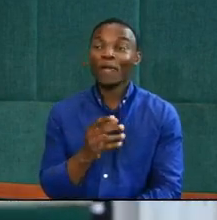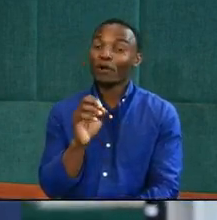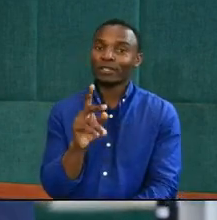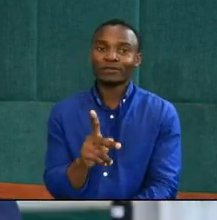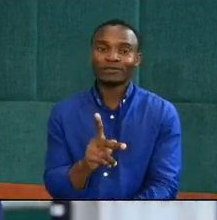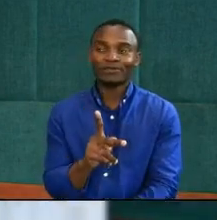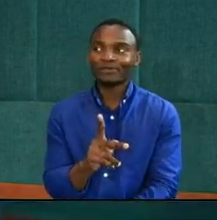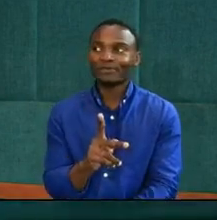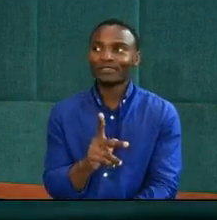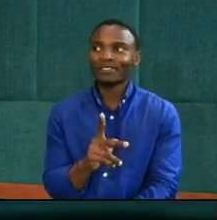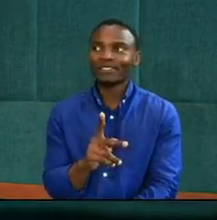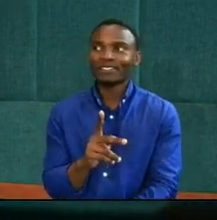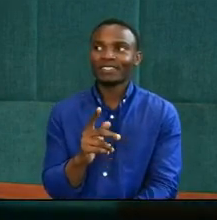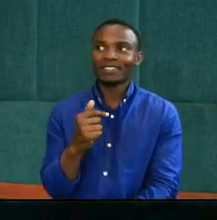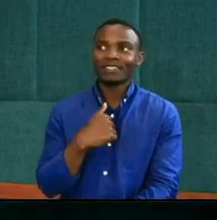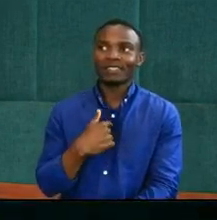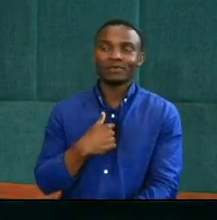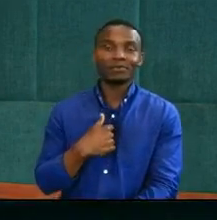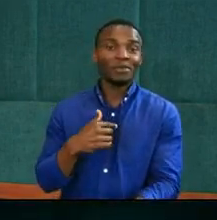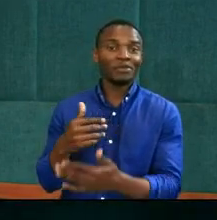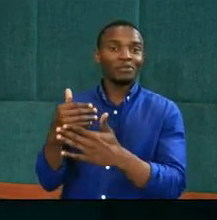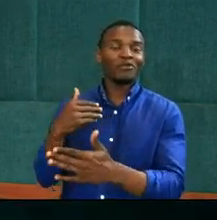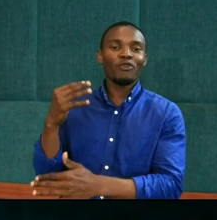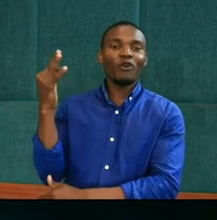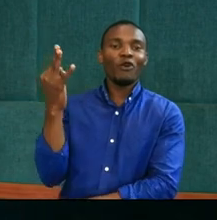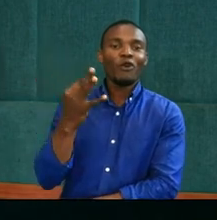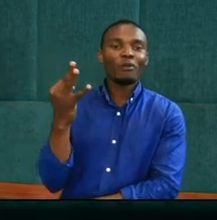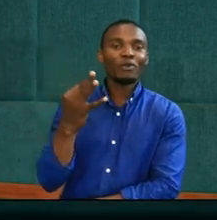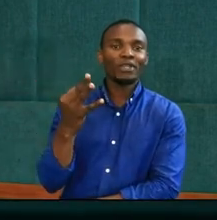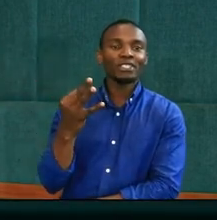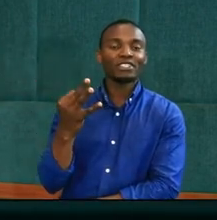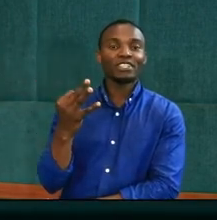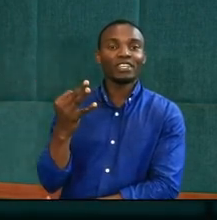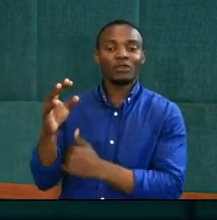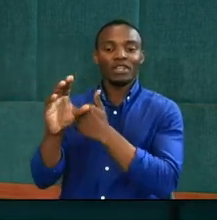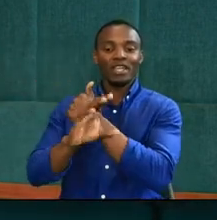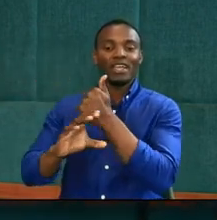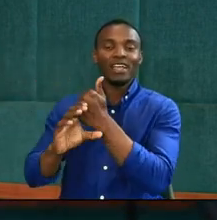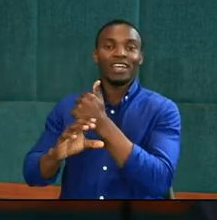Okay. I was preaching I was preaching this in the Cayman Islands.